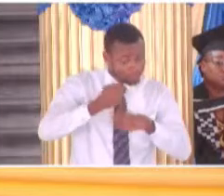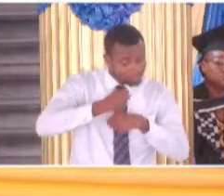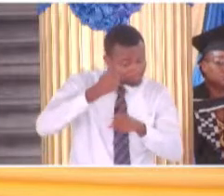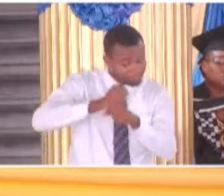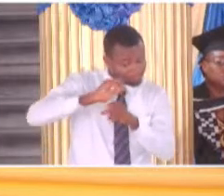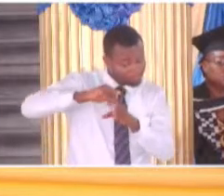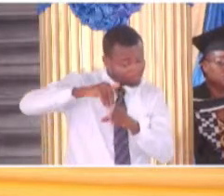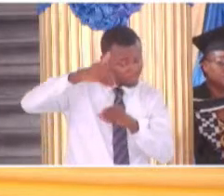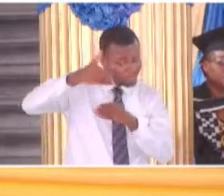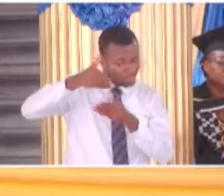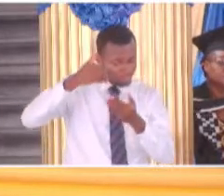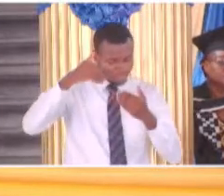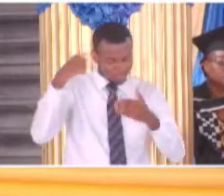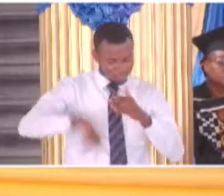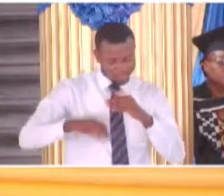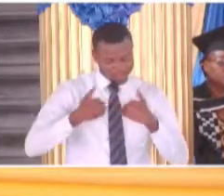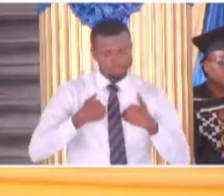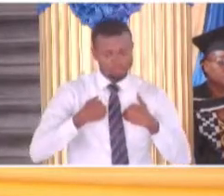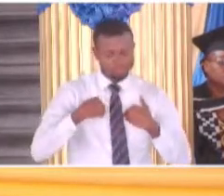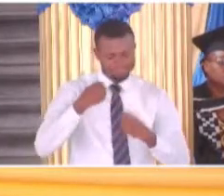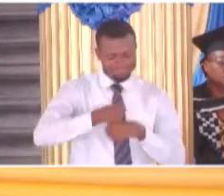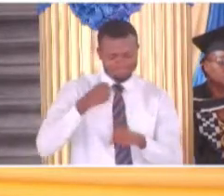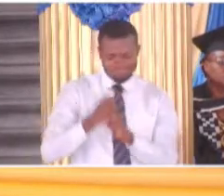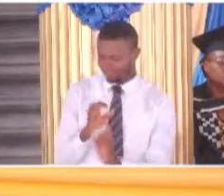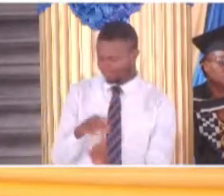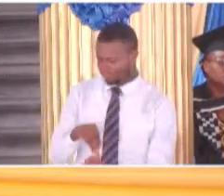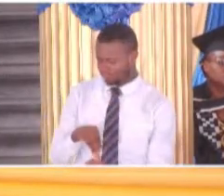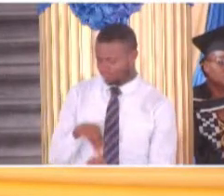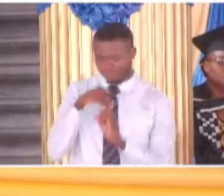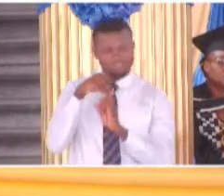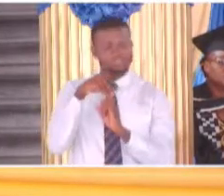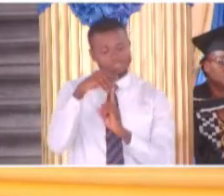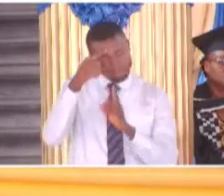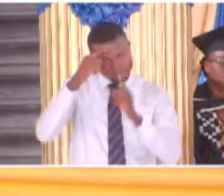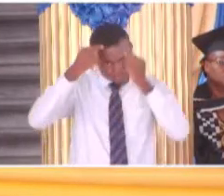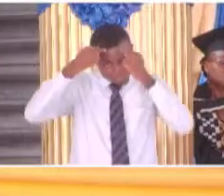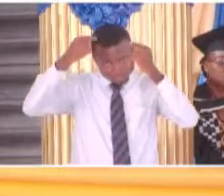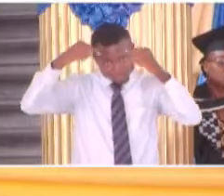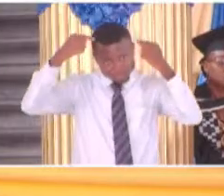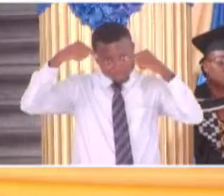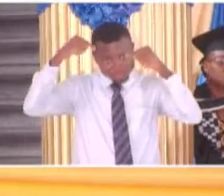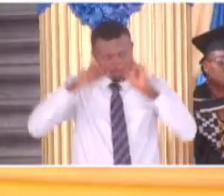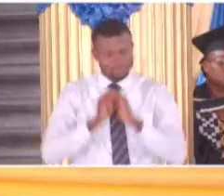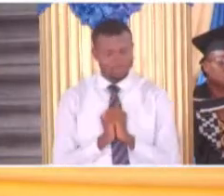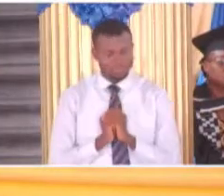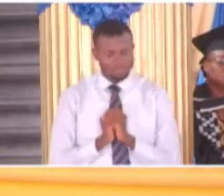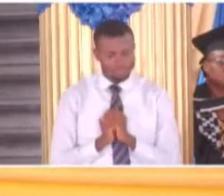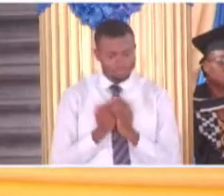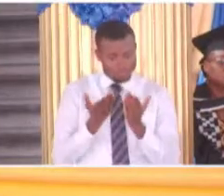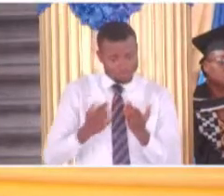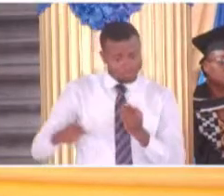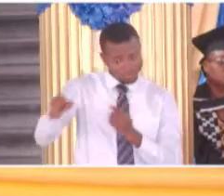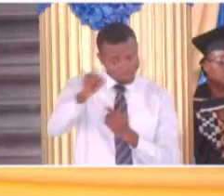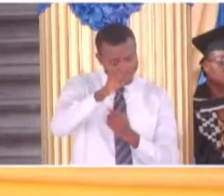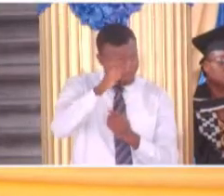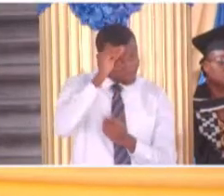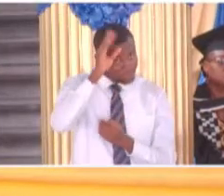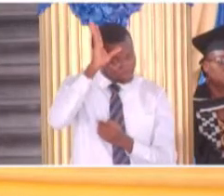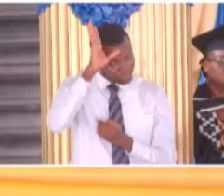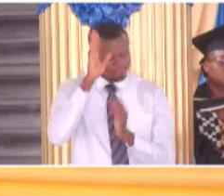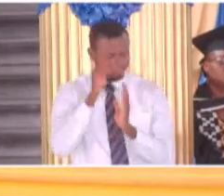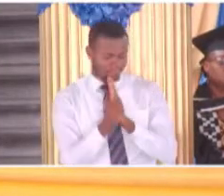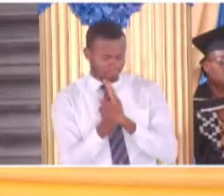what you have that sets you apart for success. We expect that with the knowledge and